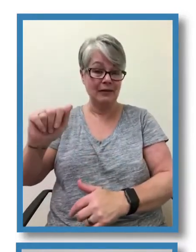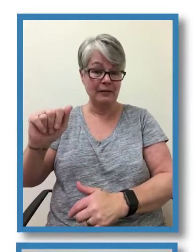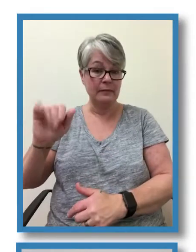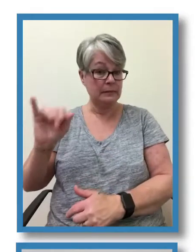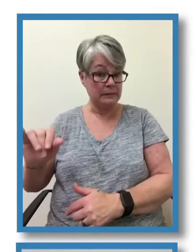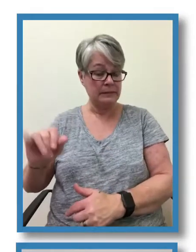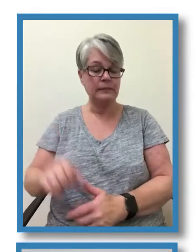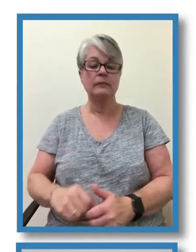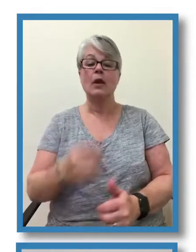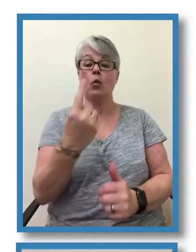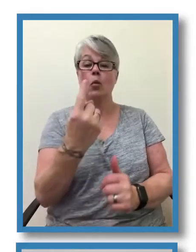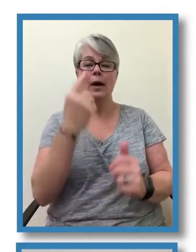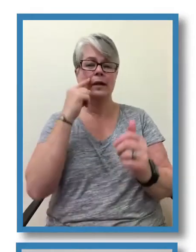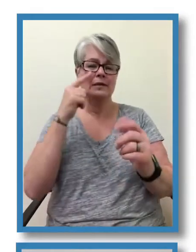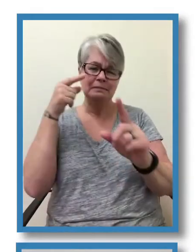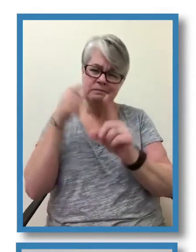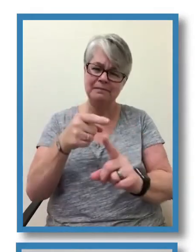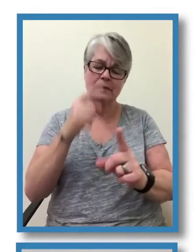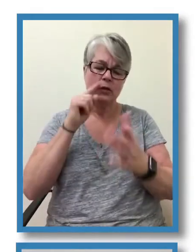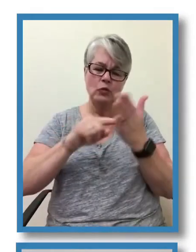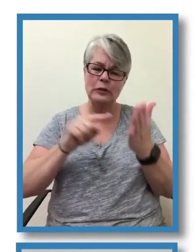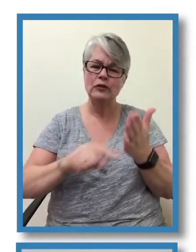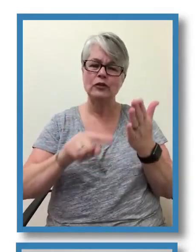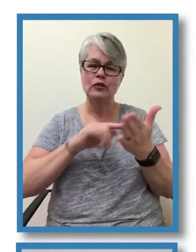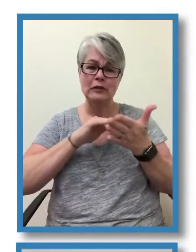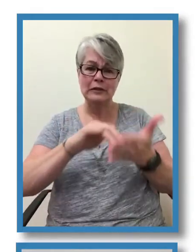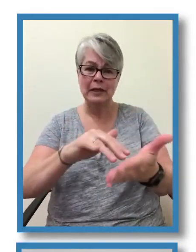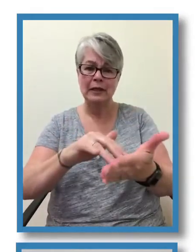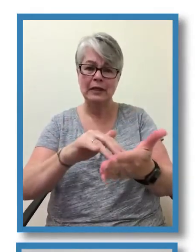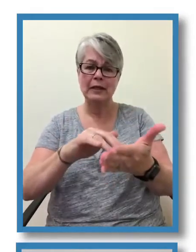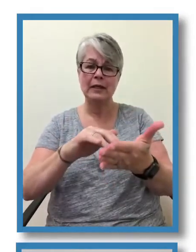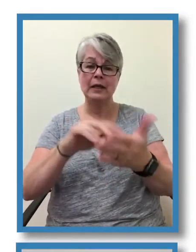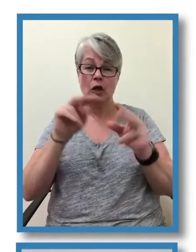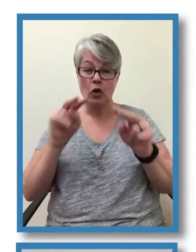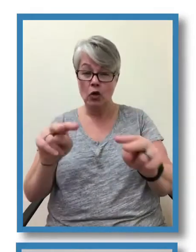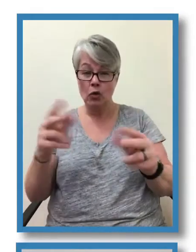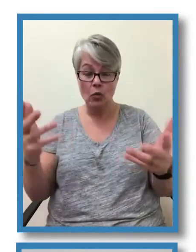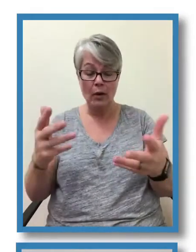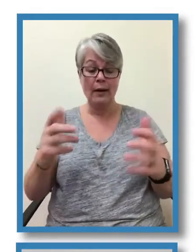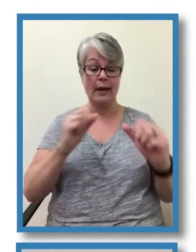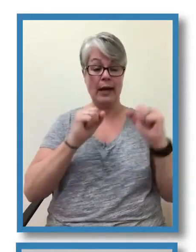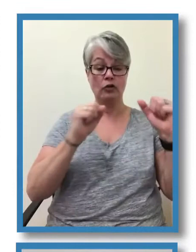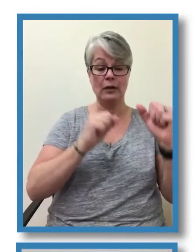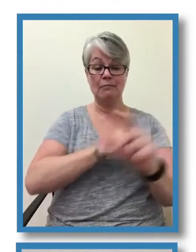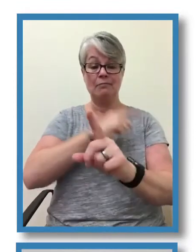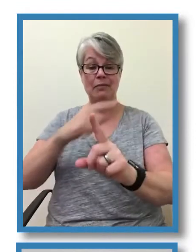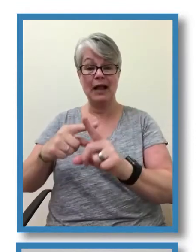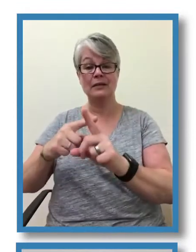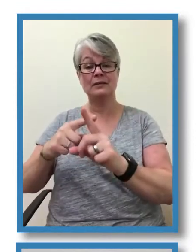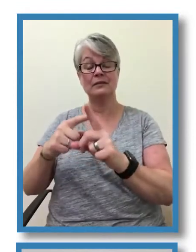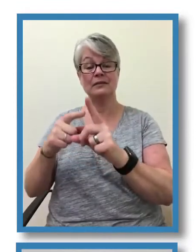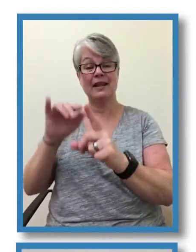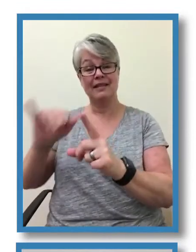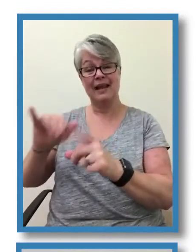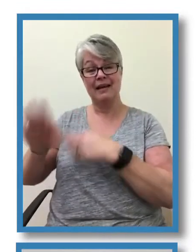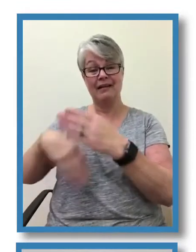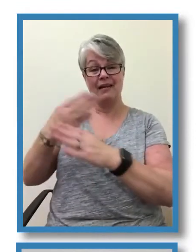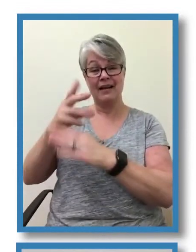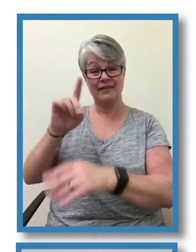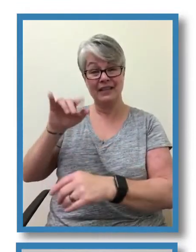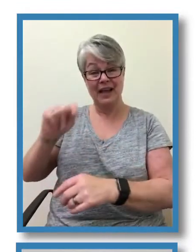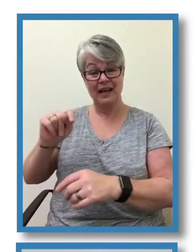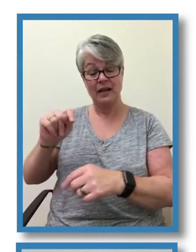years. And you can see that the people who had high adherence to physical activity and a